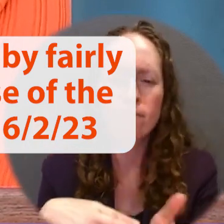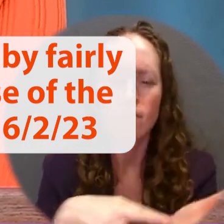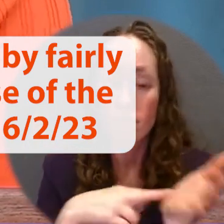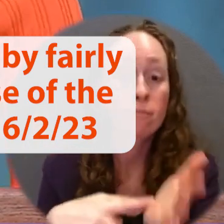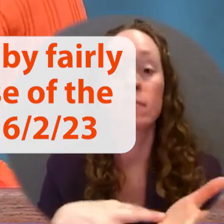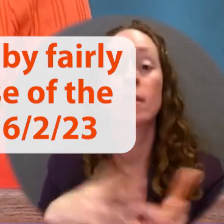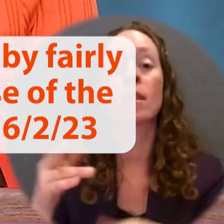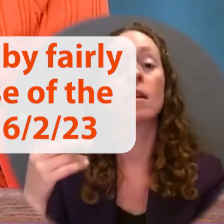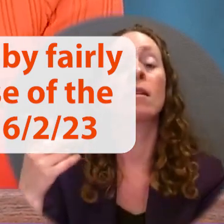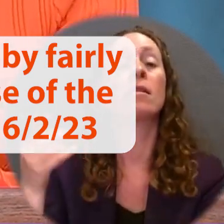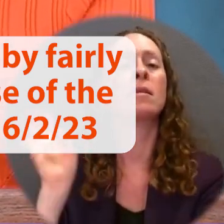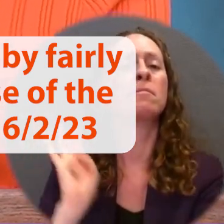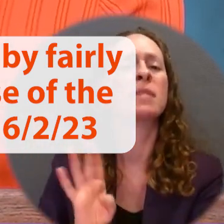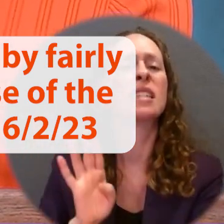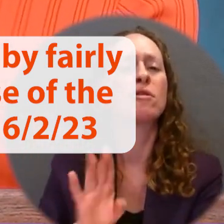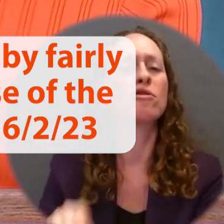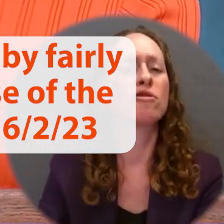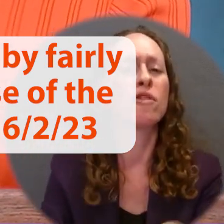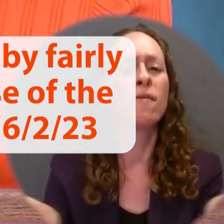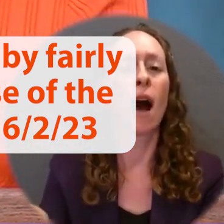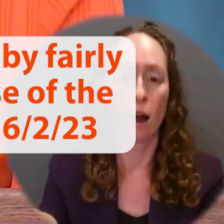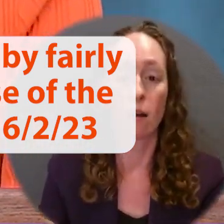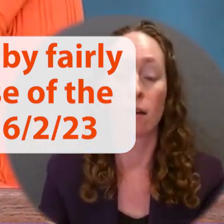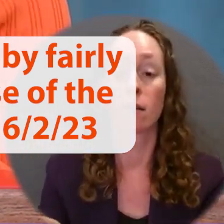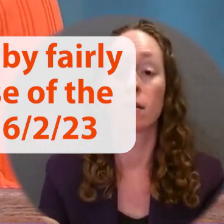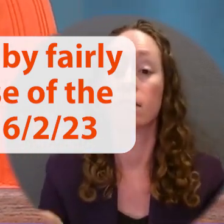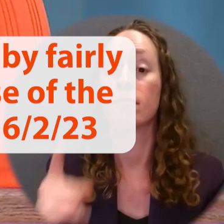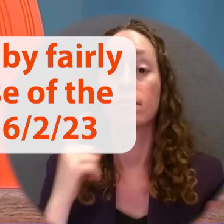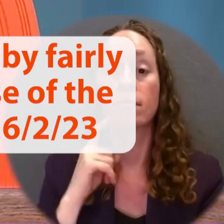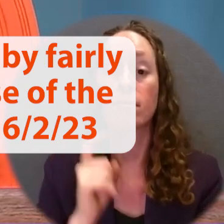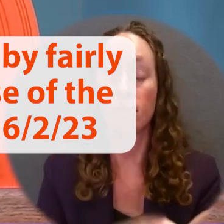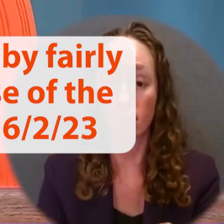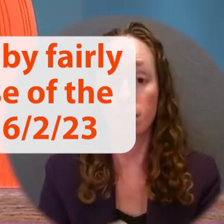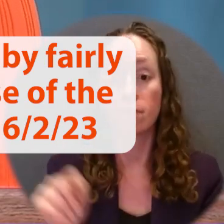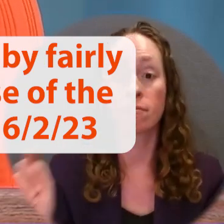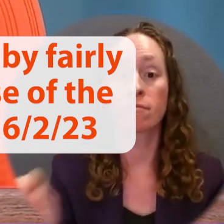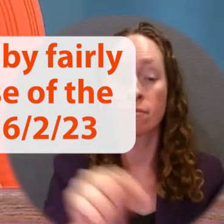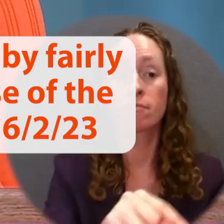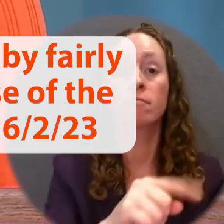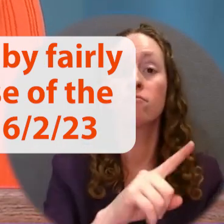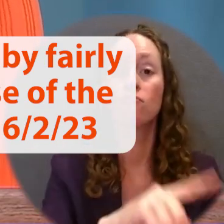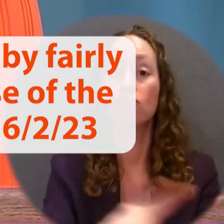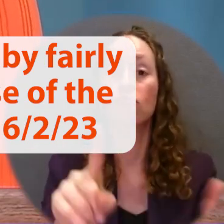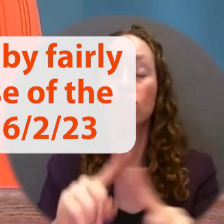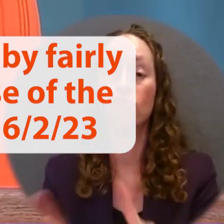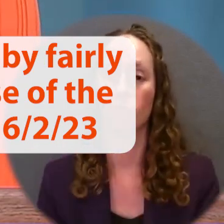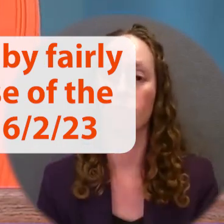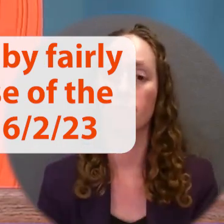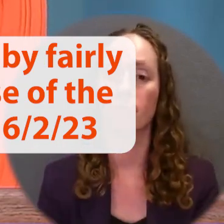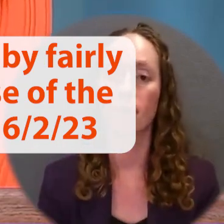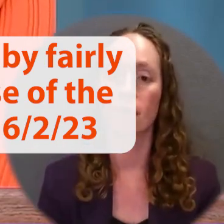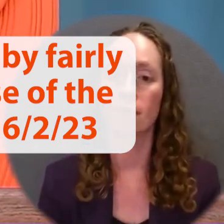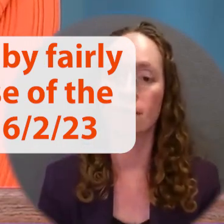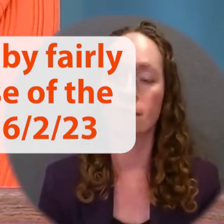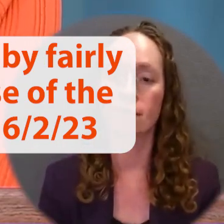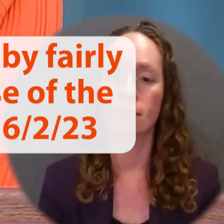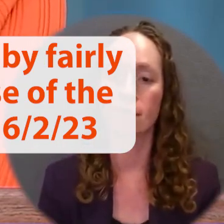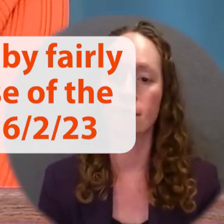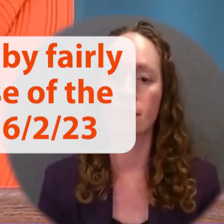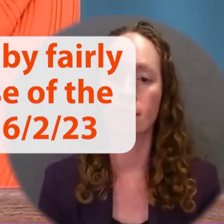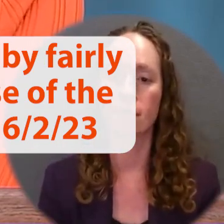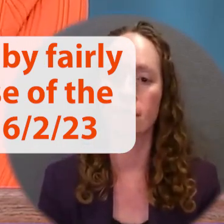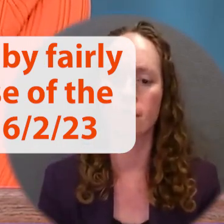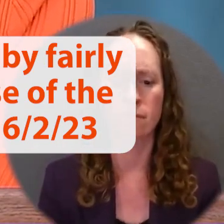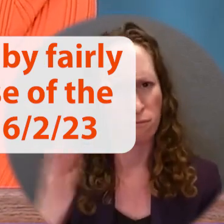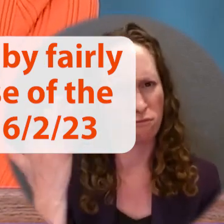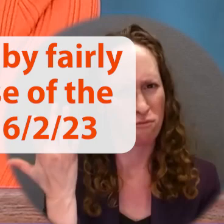the unemployment rate is from a survey of households. Our economic experts think they moved in a different direction this month, mainly because of the way